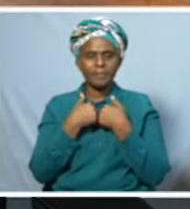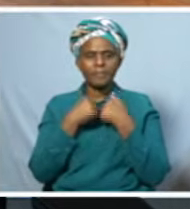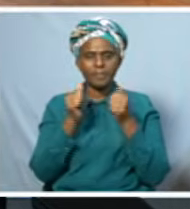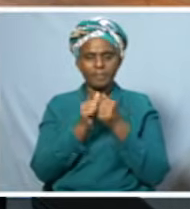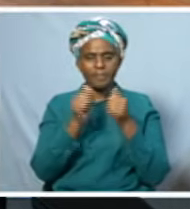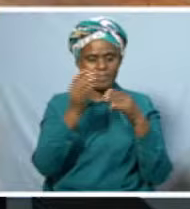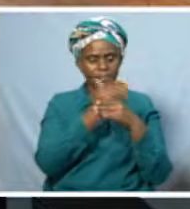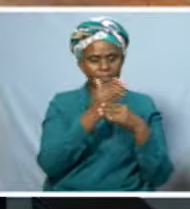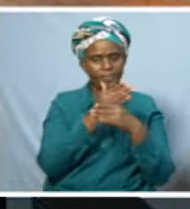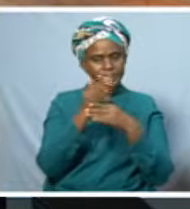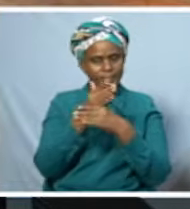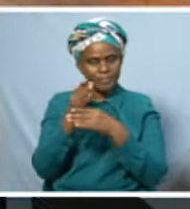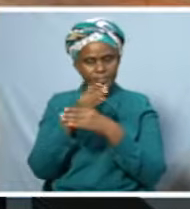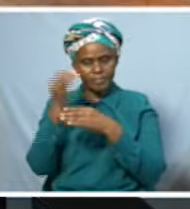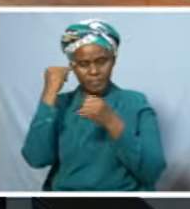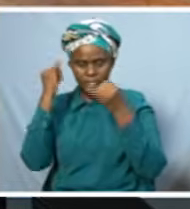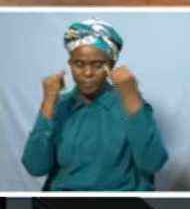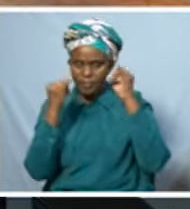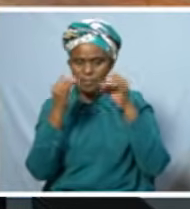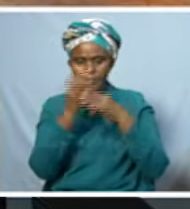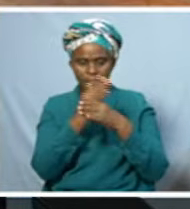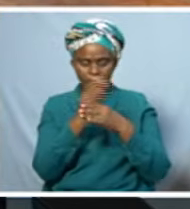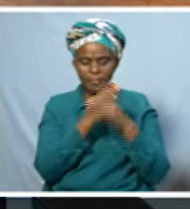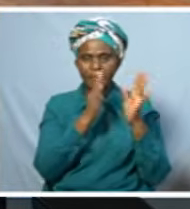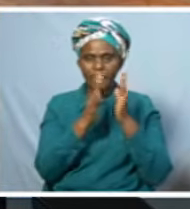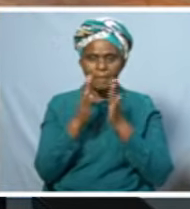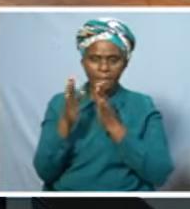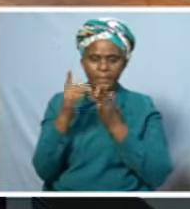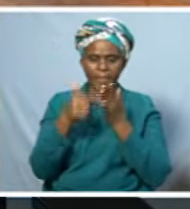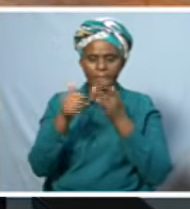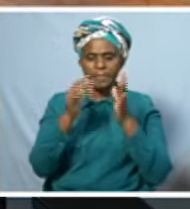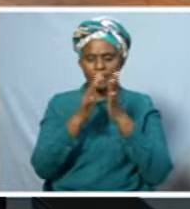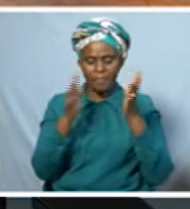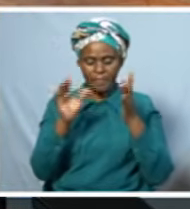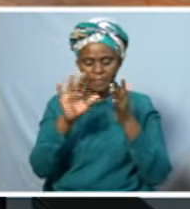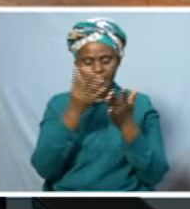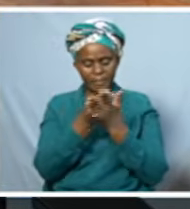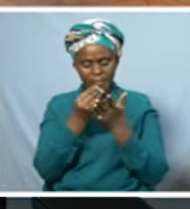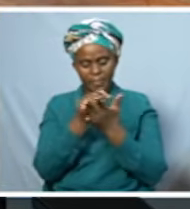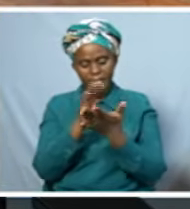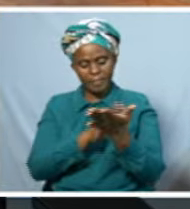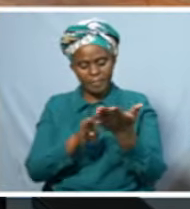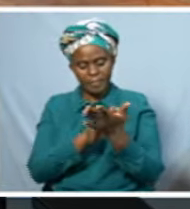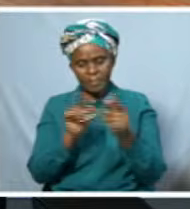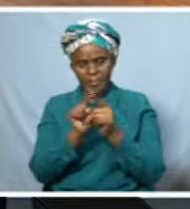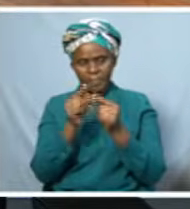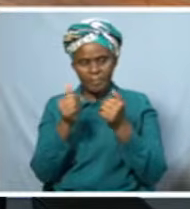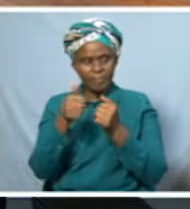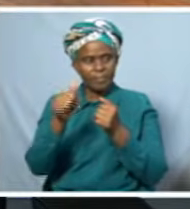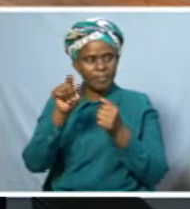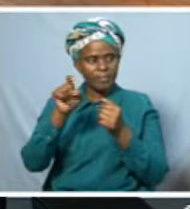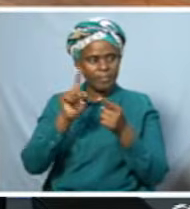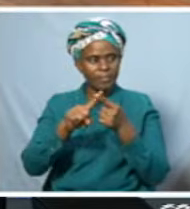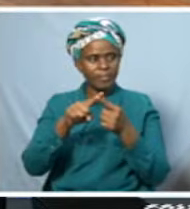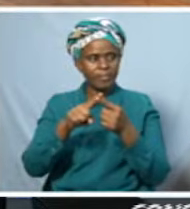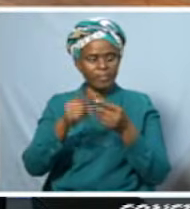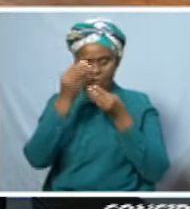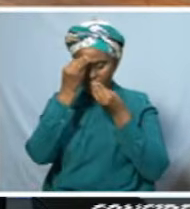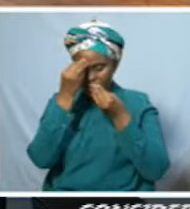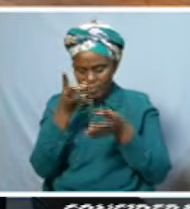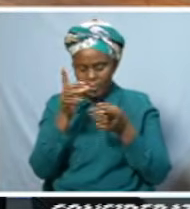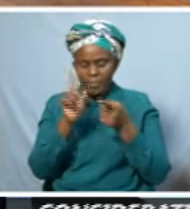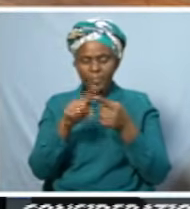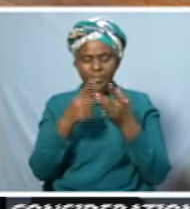with business concepts, business initiatives that you expand your revenue base, and you also need to comply